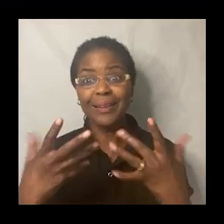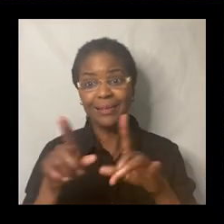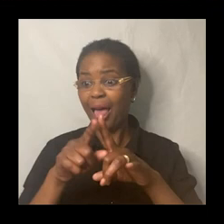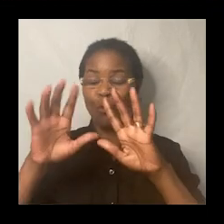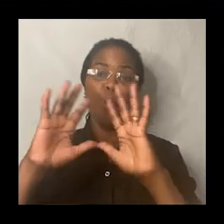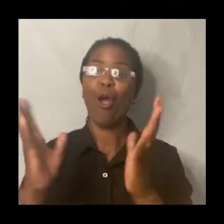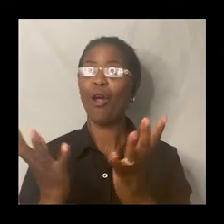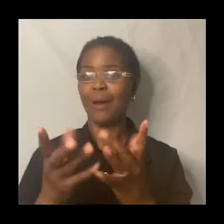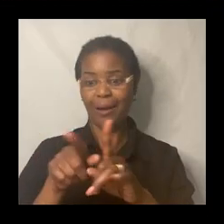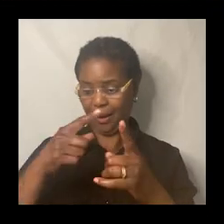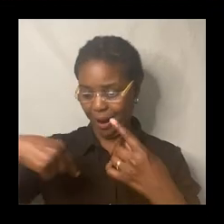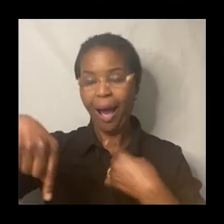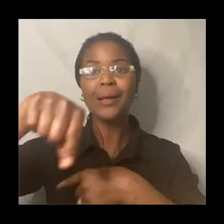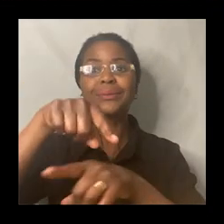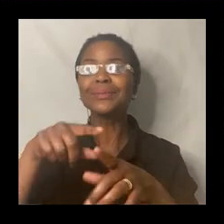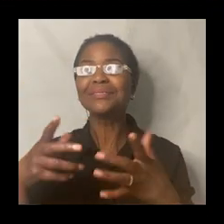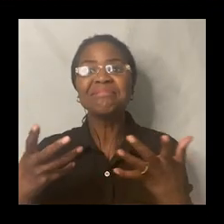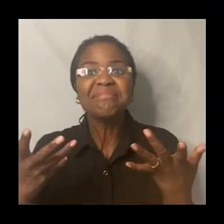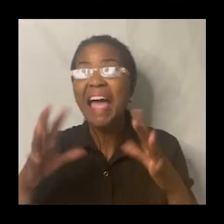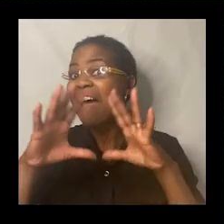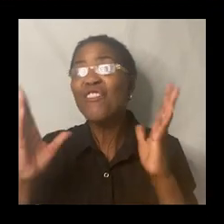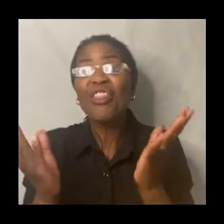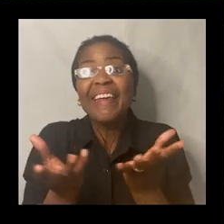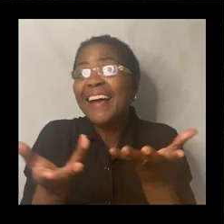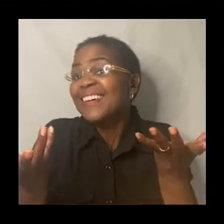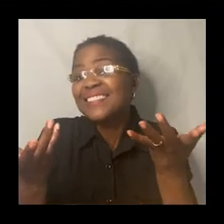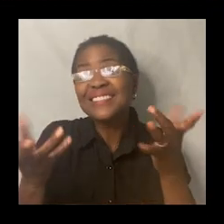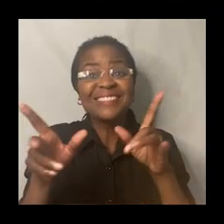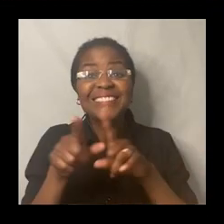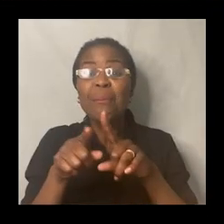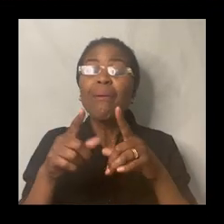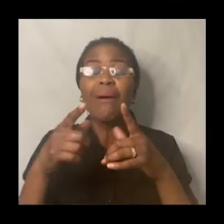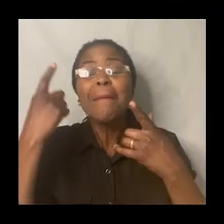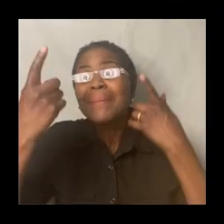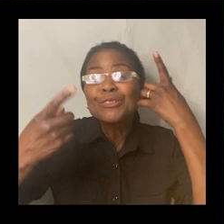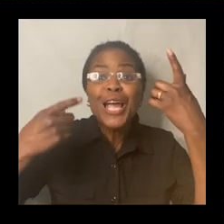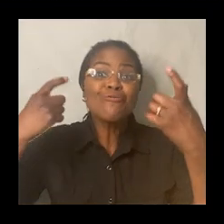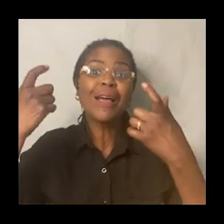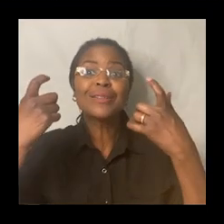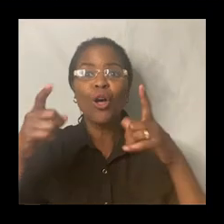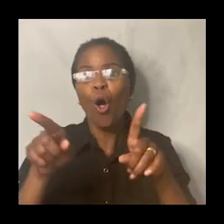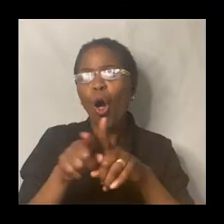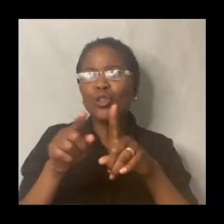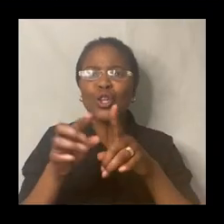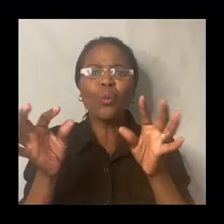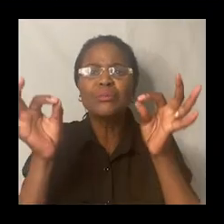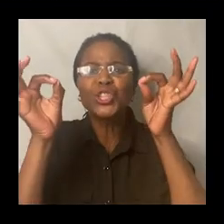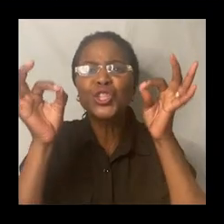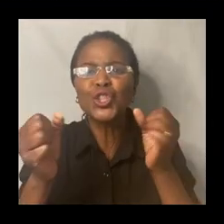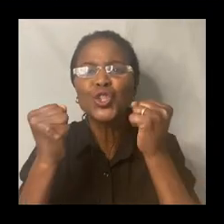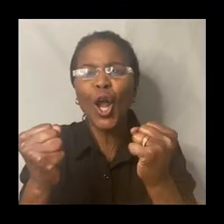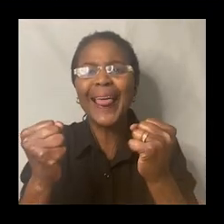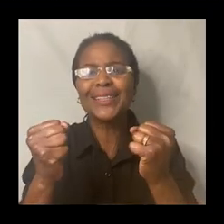the world is, as we are, as everything is. I think everything is quite mysterious as well as being very solid and very